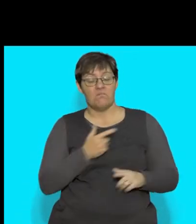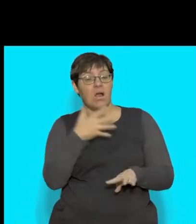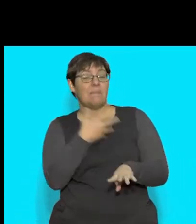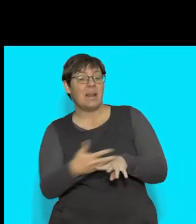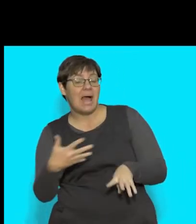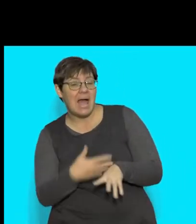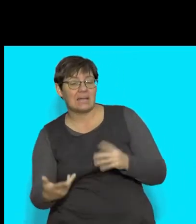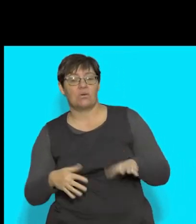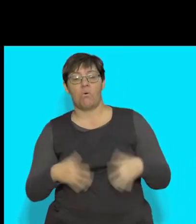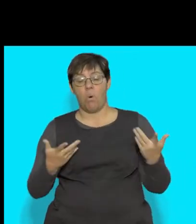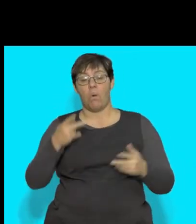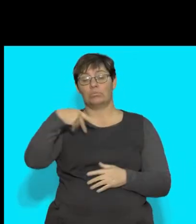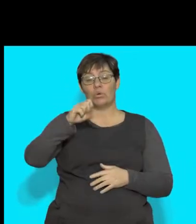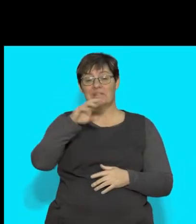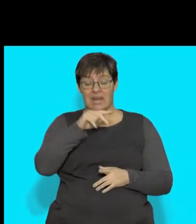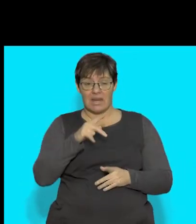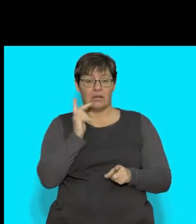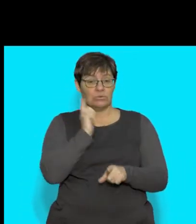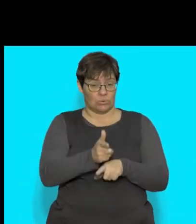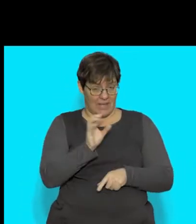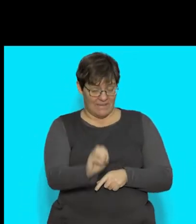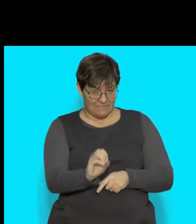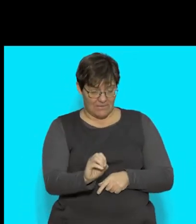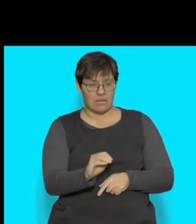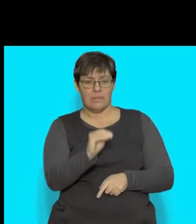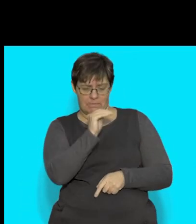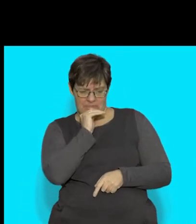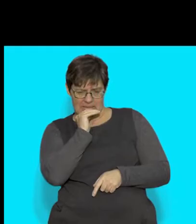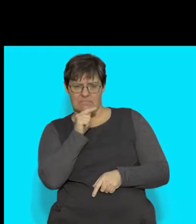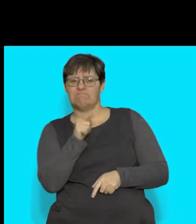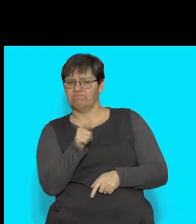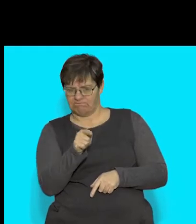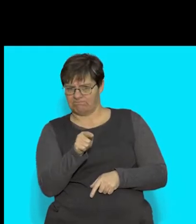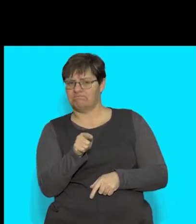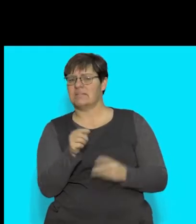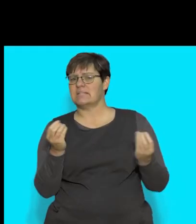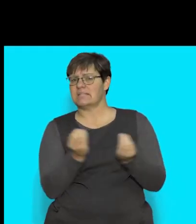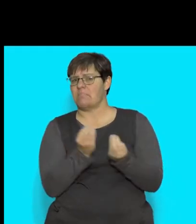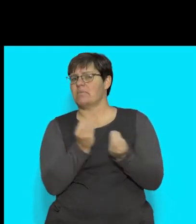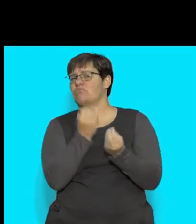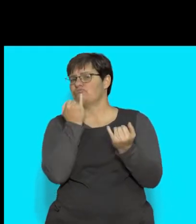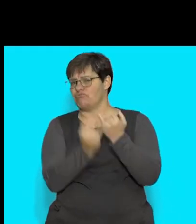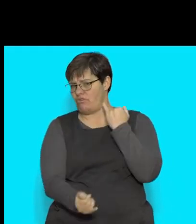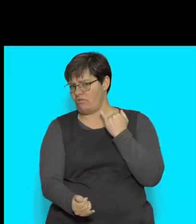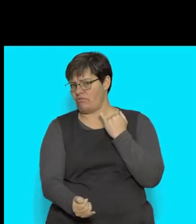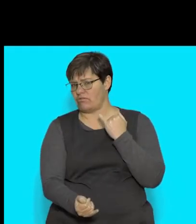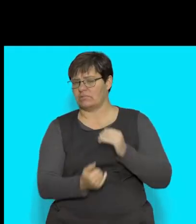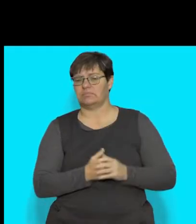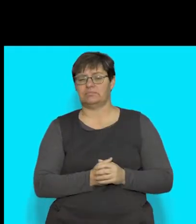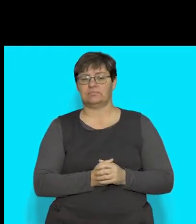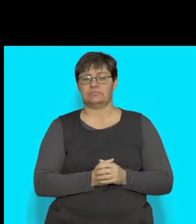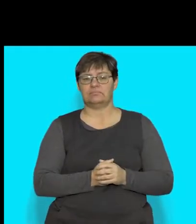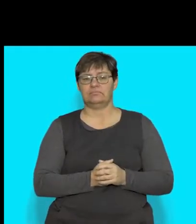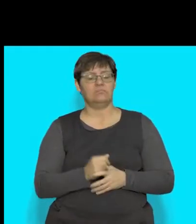into the nephron. So guys, if you find blood or if you find protein in your urine, that might be